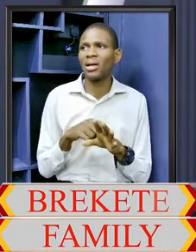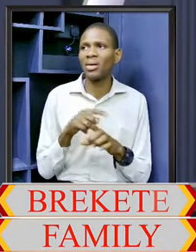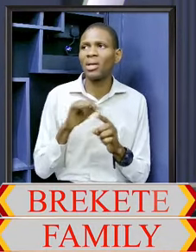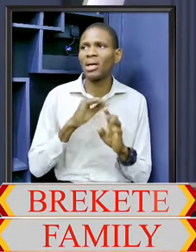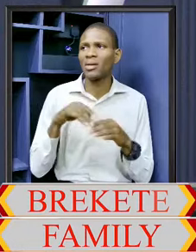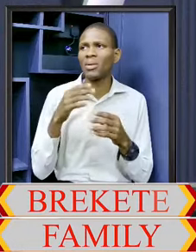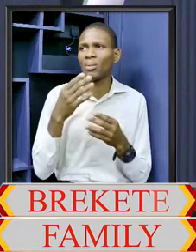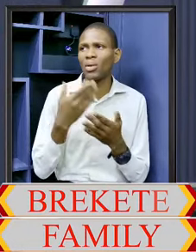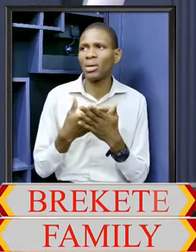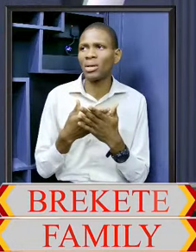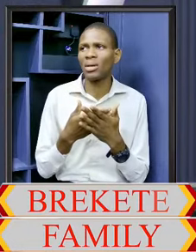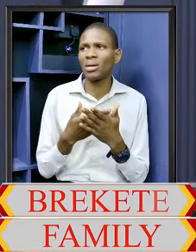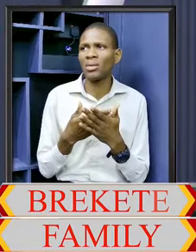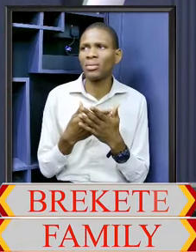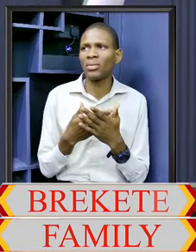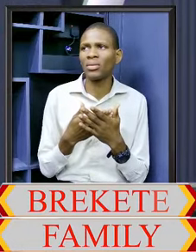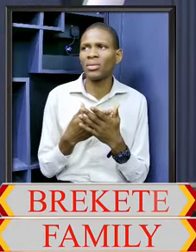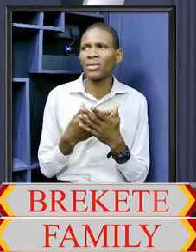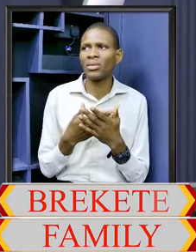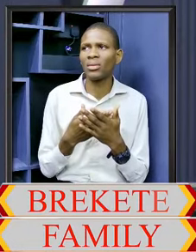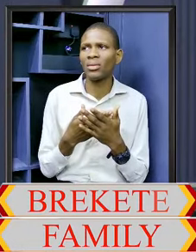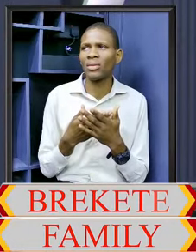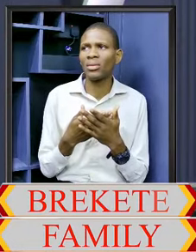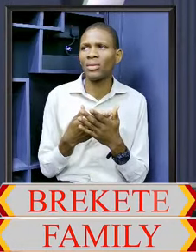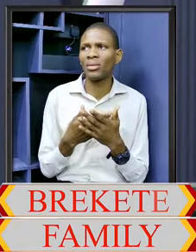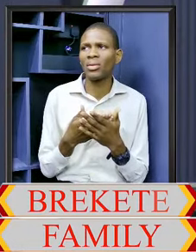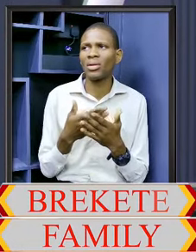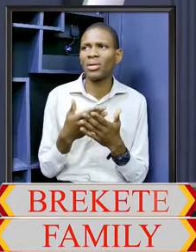may give her the money where the thing come.